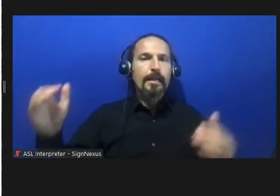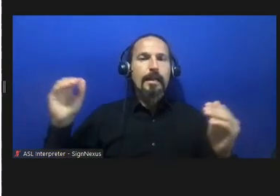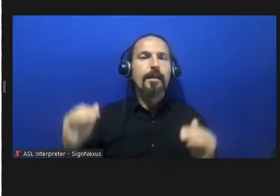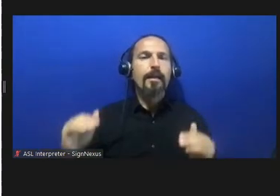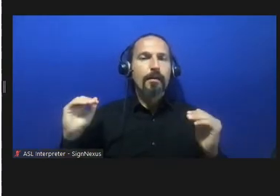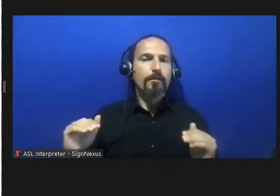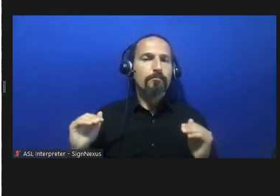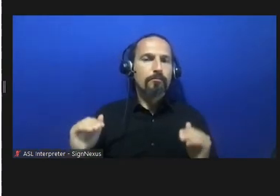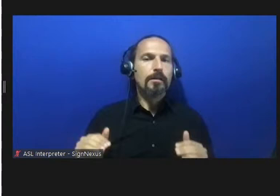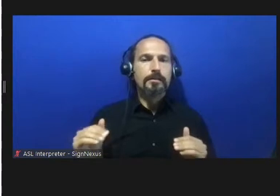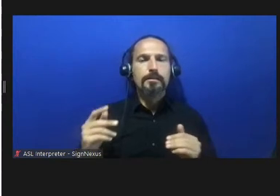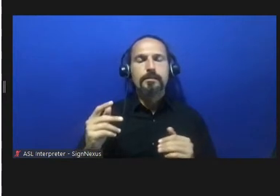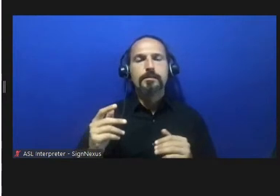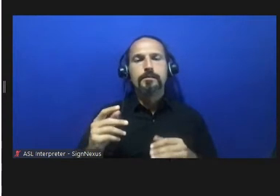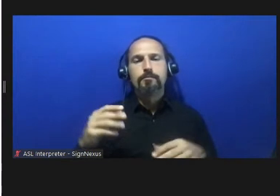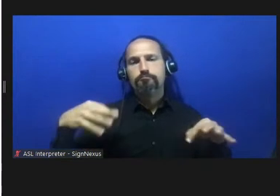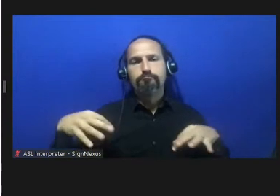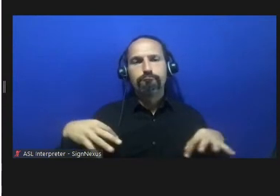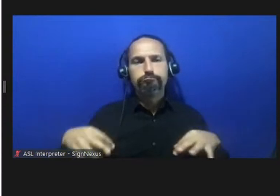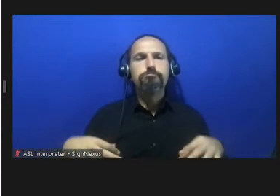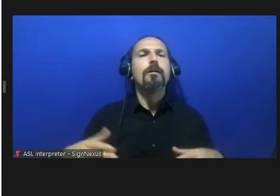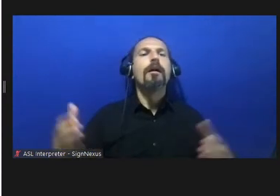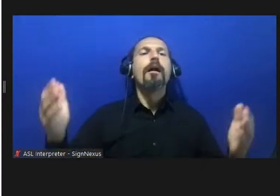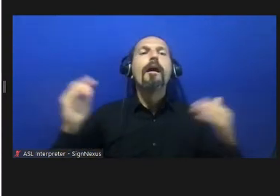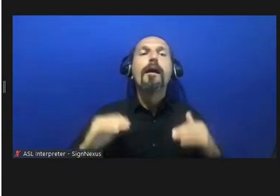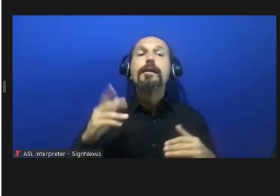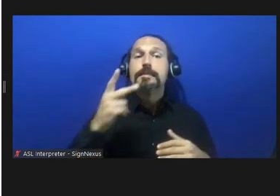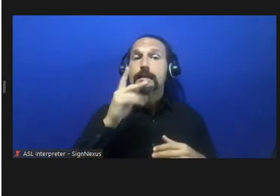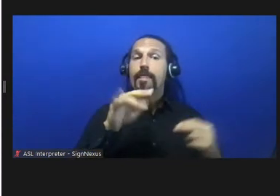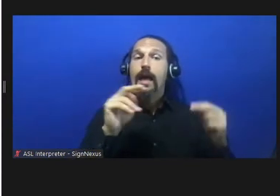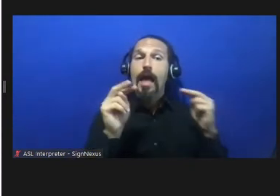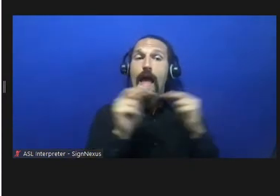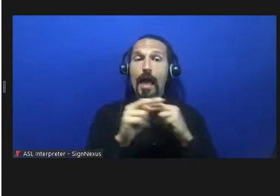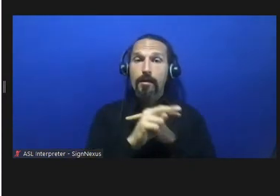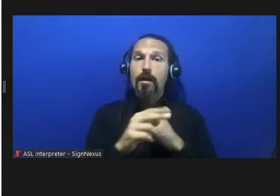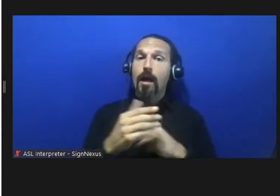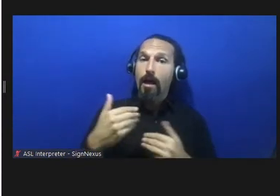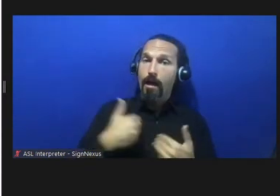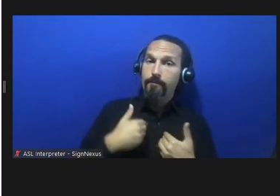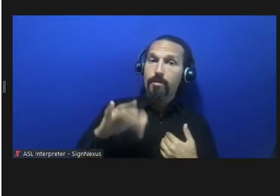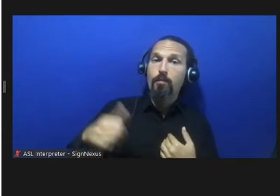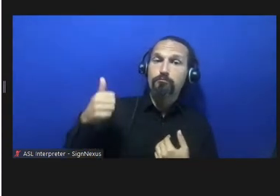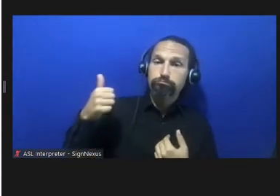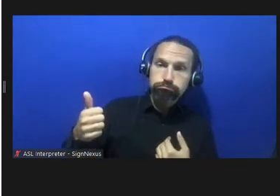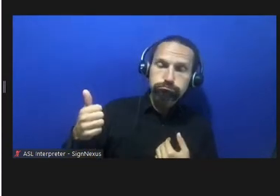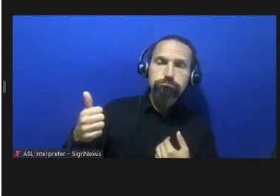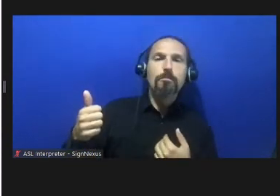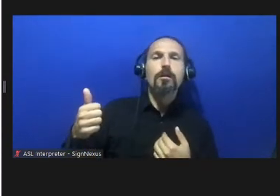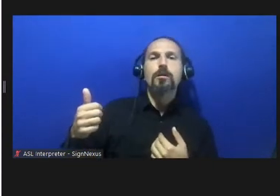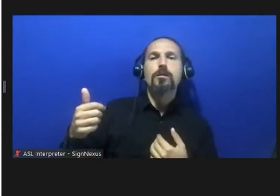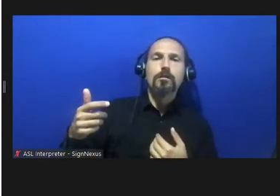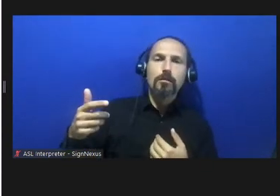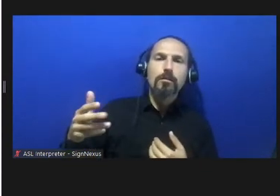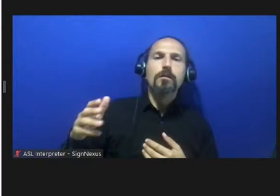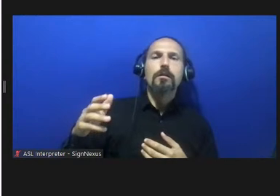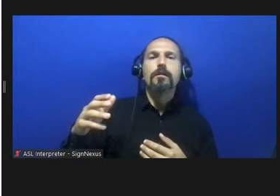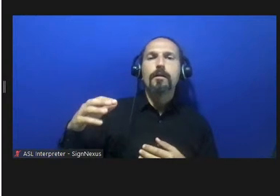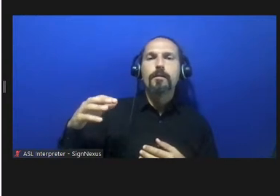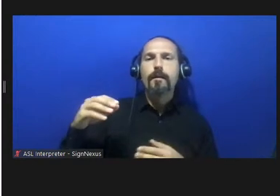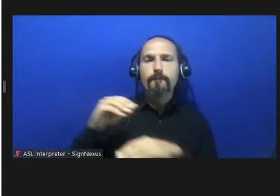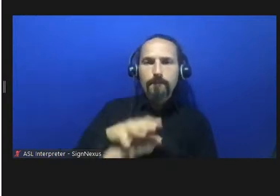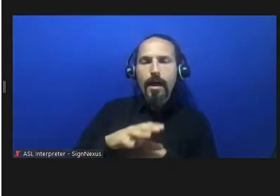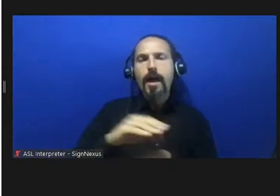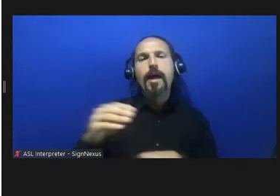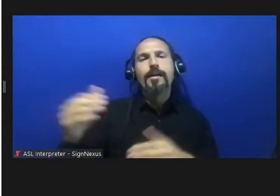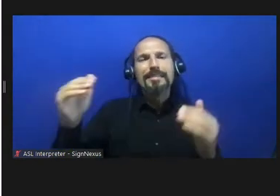on down the group with respect to highways we have beneficial effects and we do have some adverse effects in a few locations where mitigation